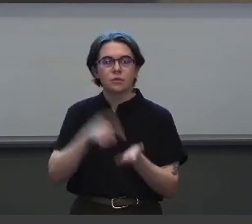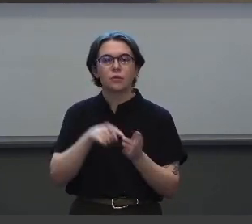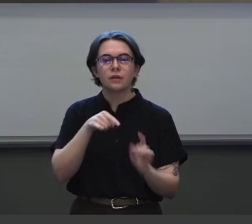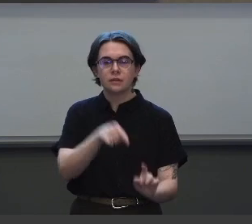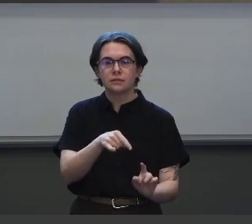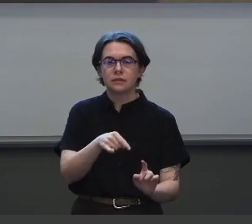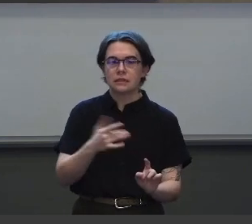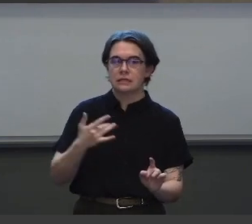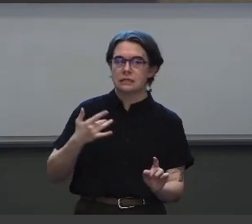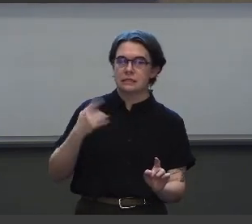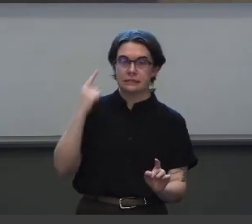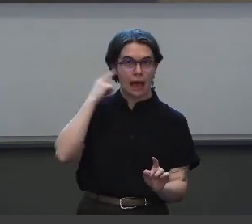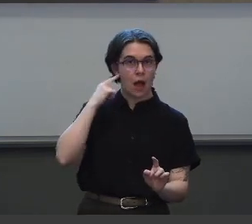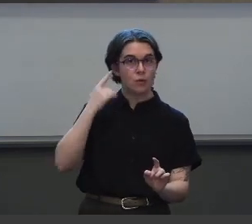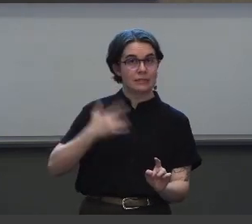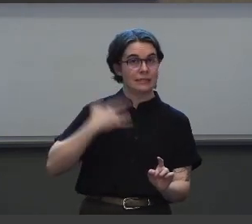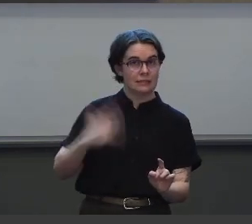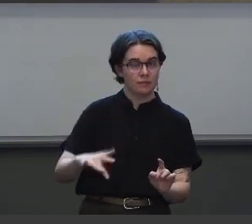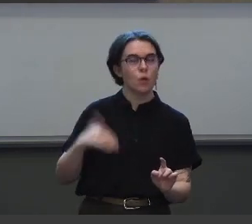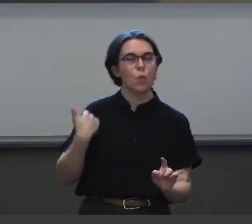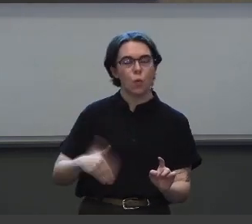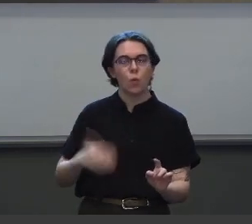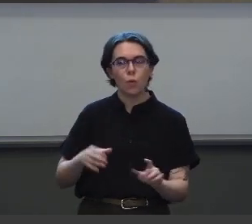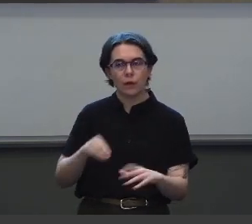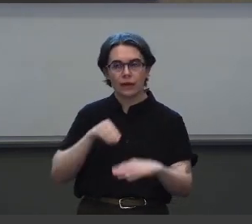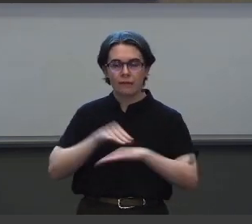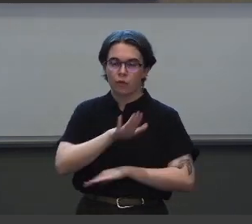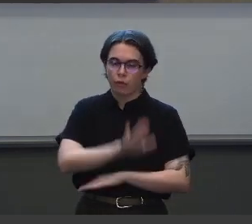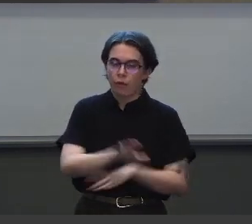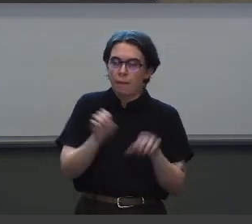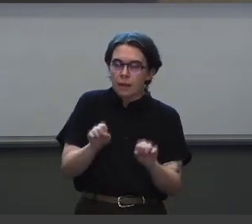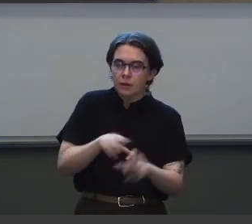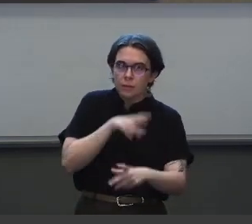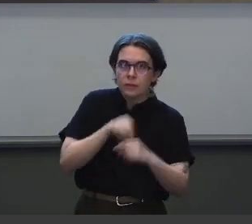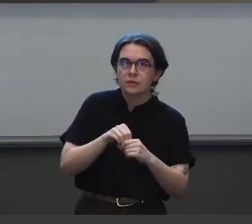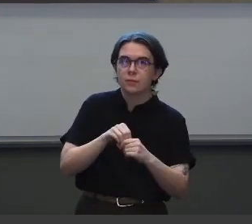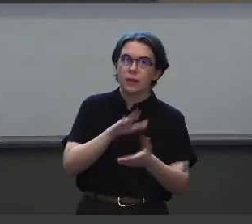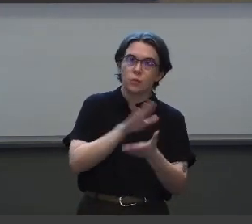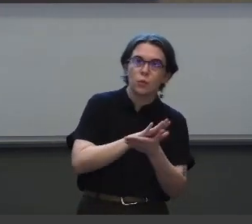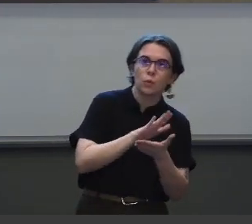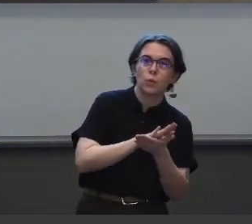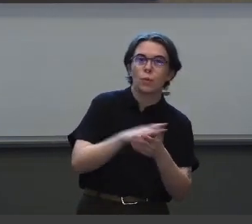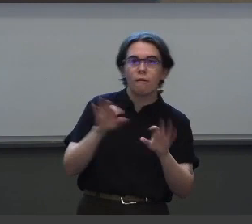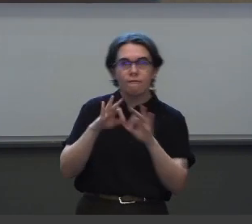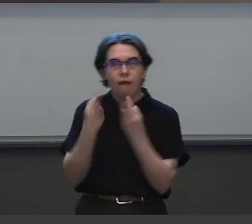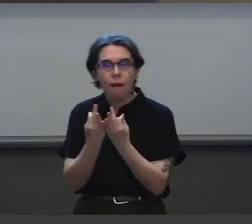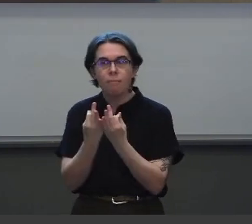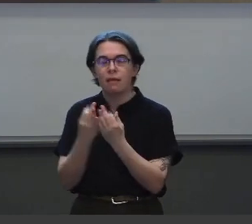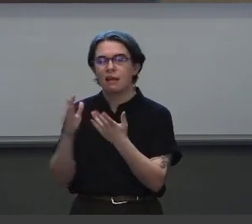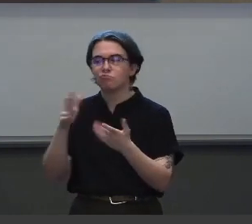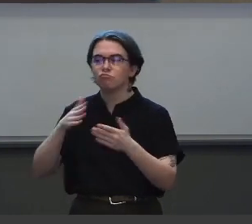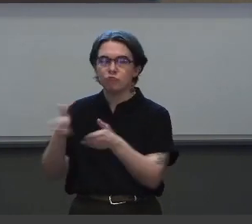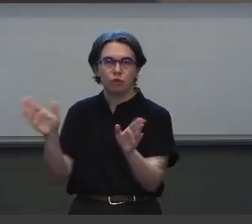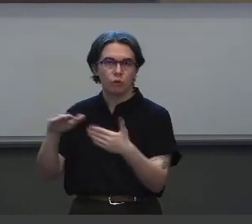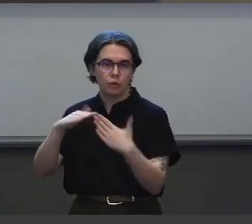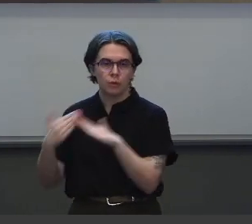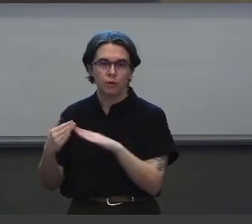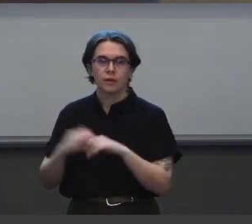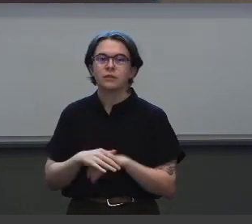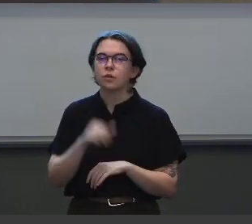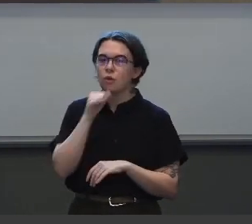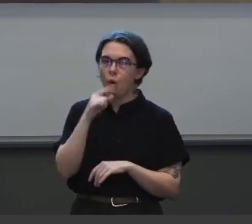home, at school, and in the community. So these sensory differences not only create distress in the